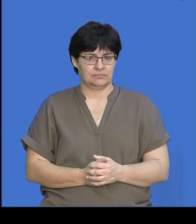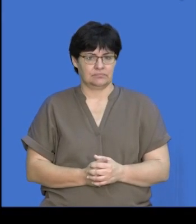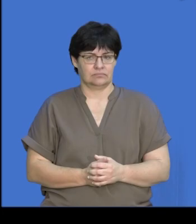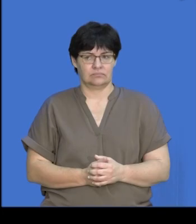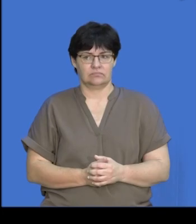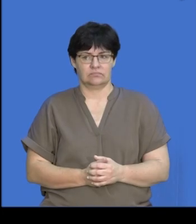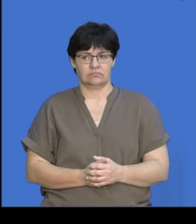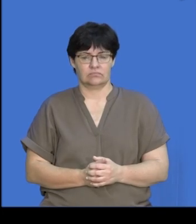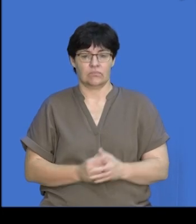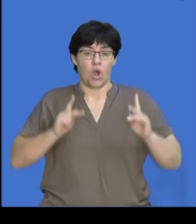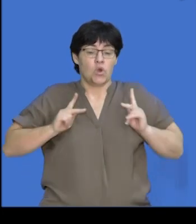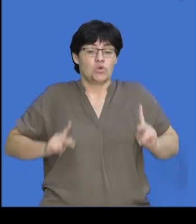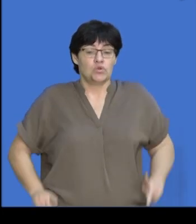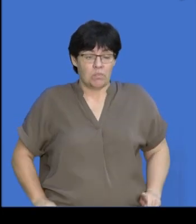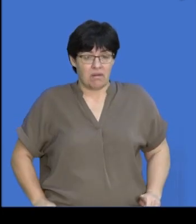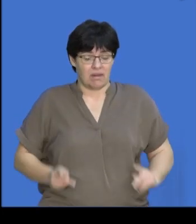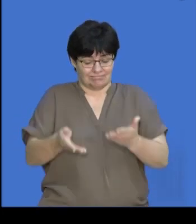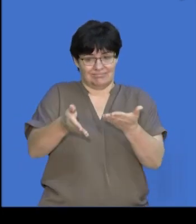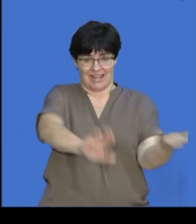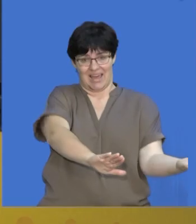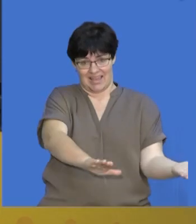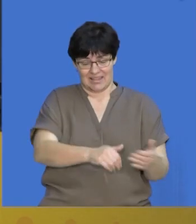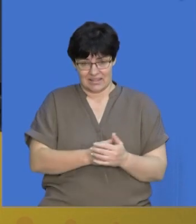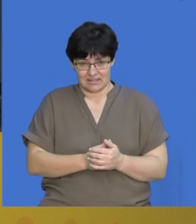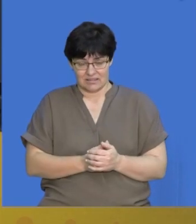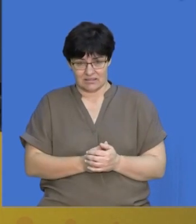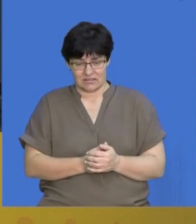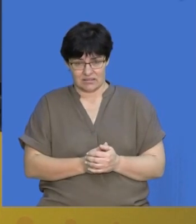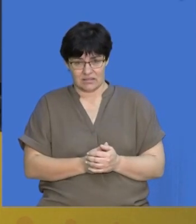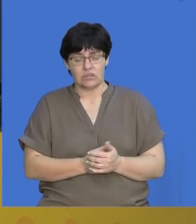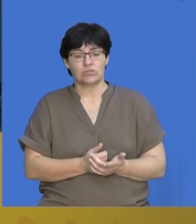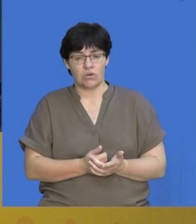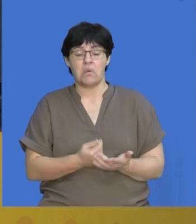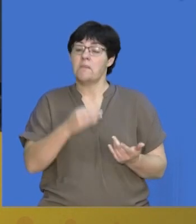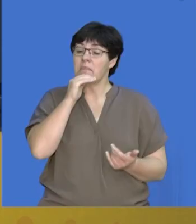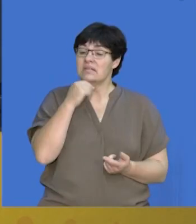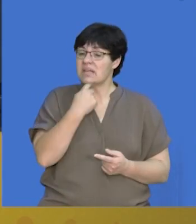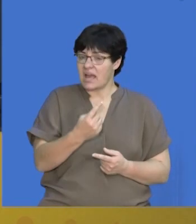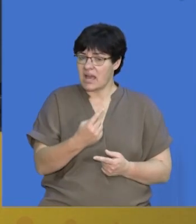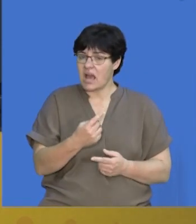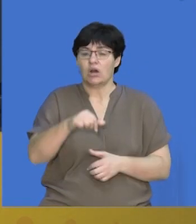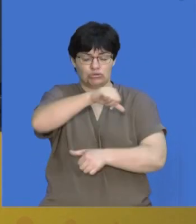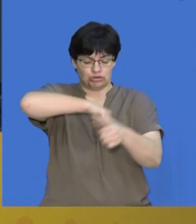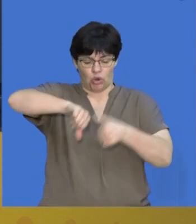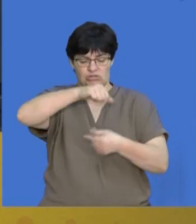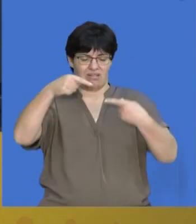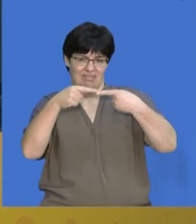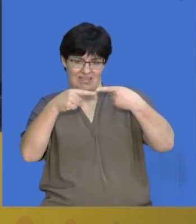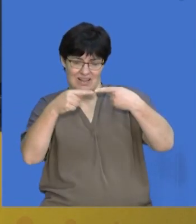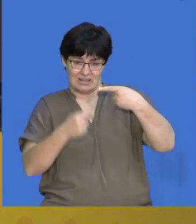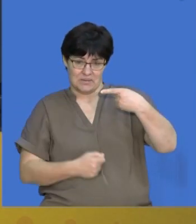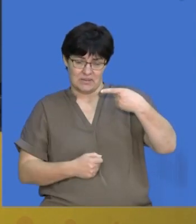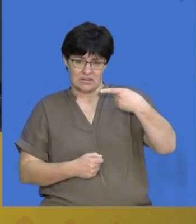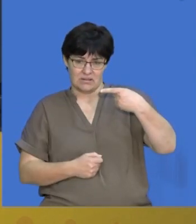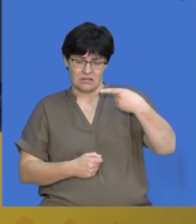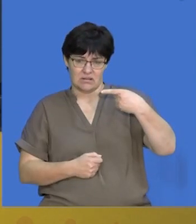Loss of human life. Immediately, I'm responding in terms of the social. And this